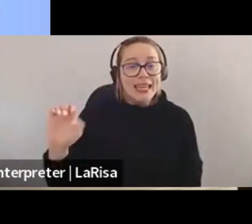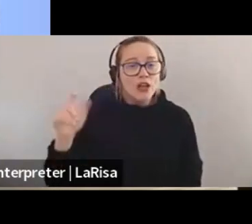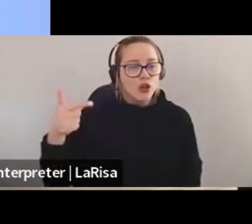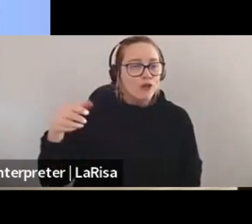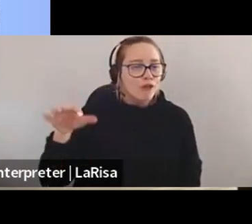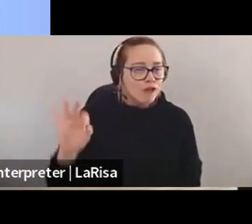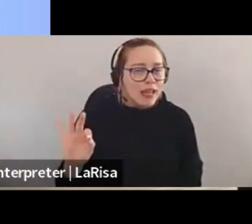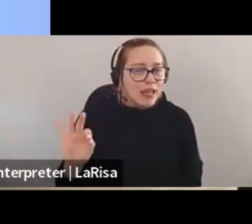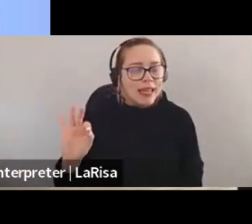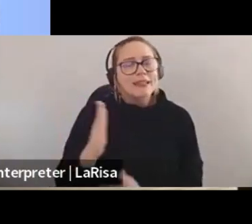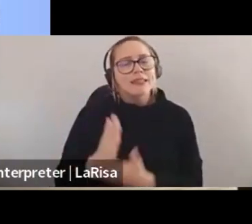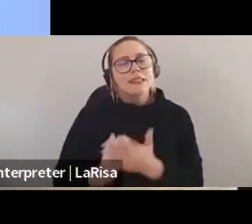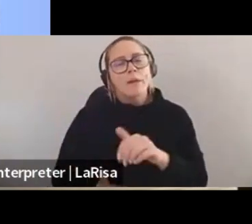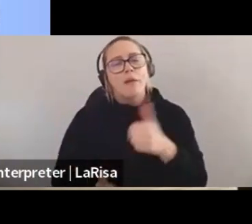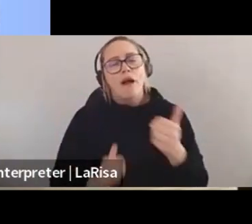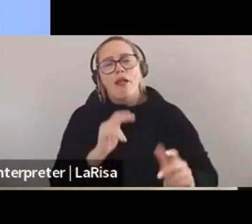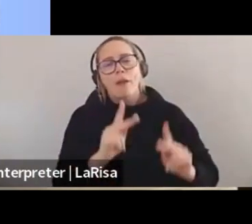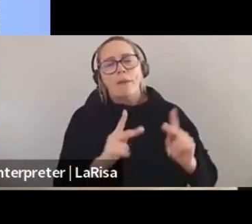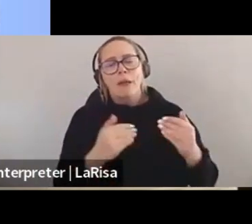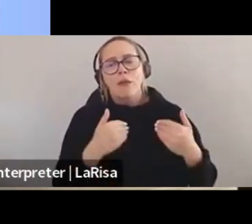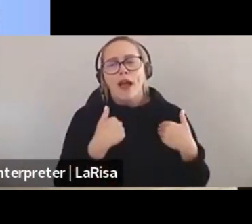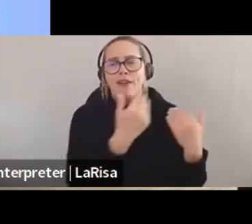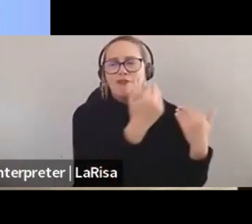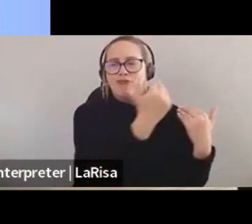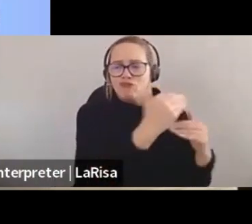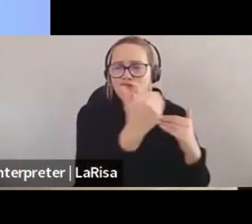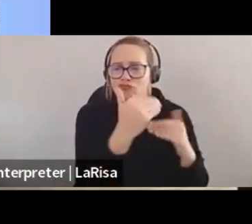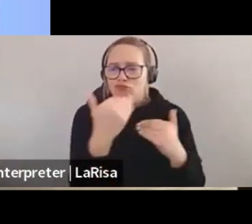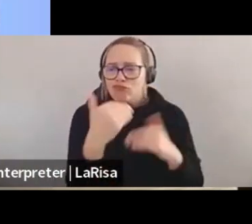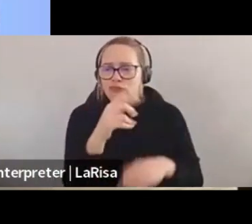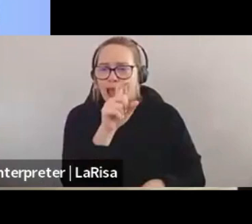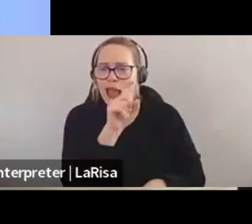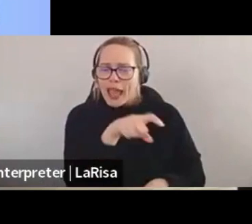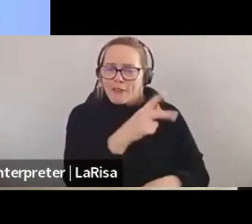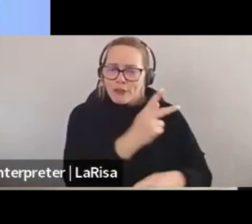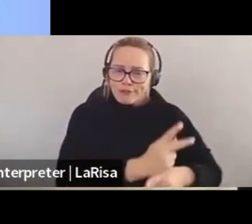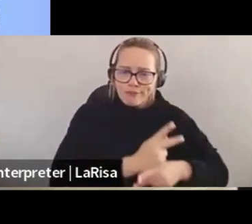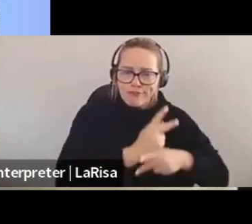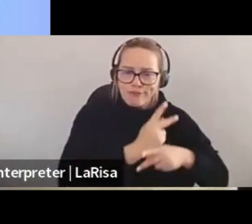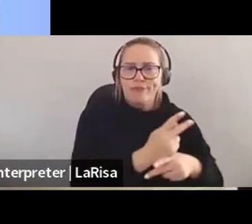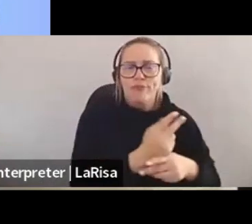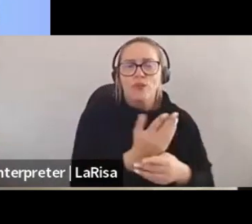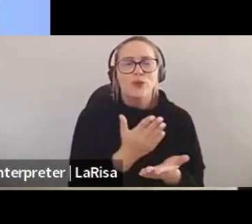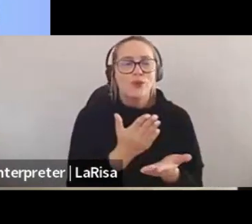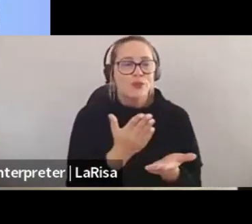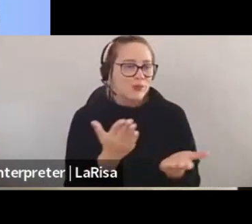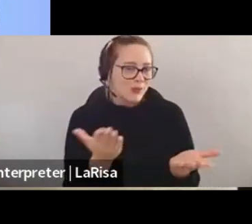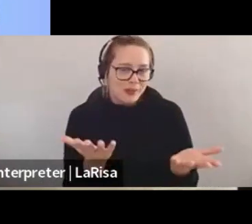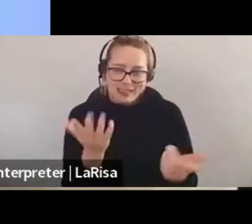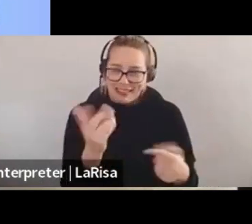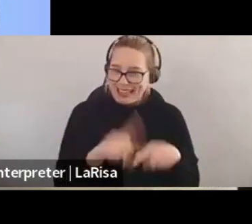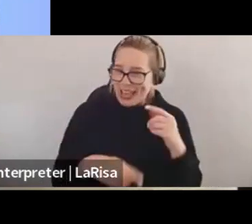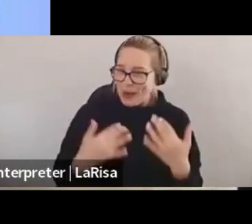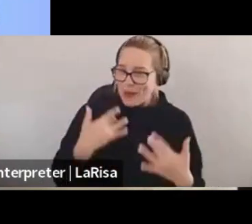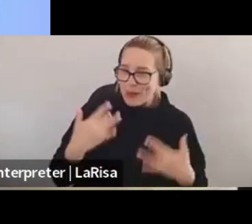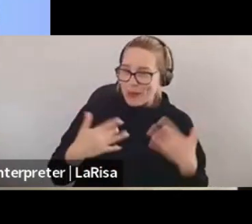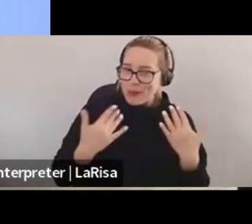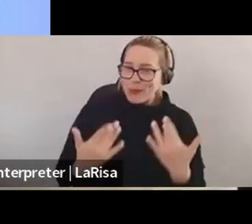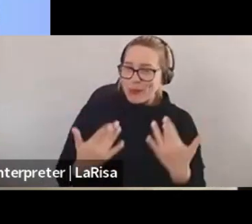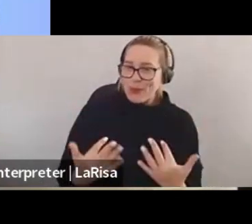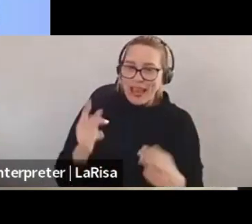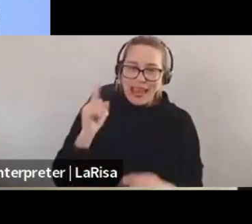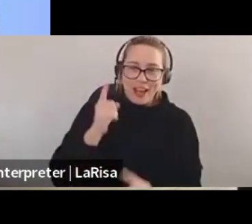people, have other dietary restrictions that need to be monitored.